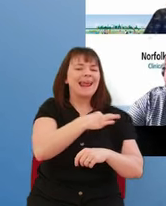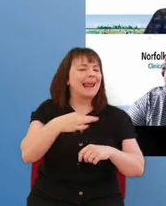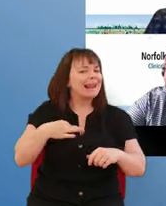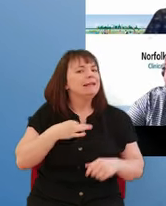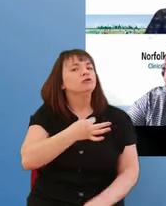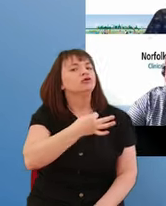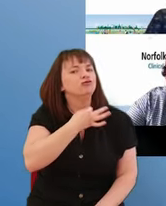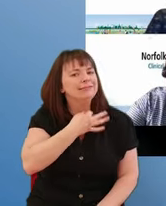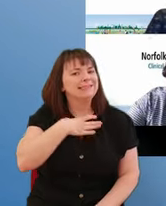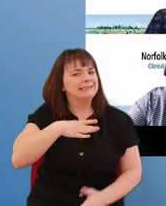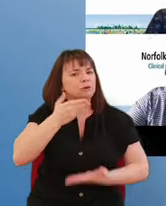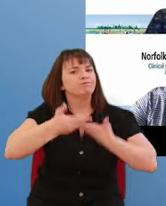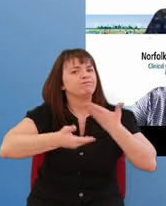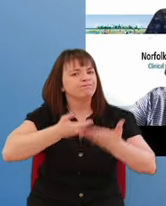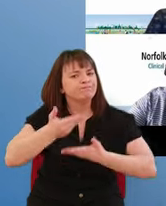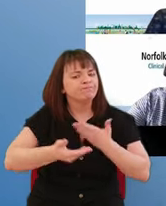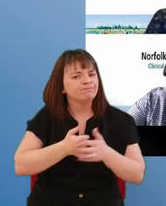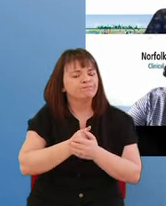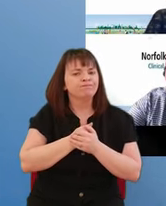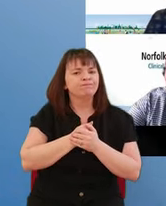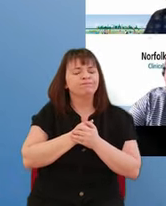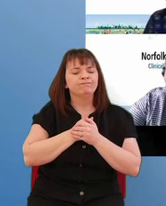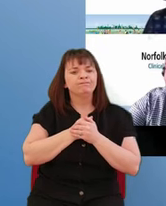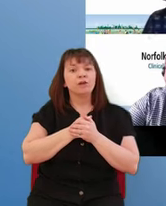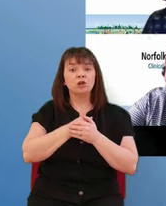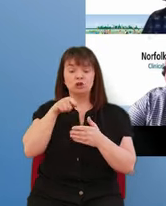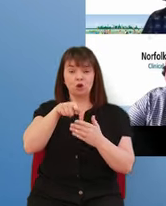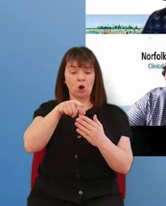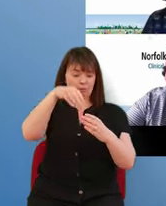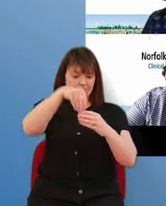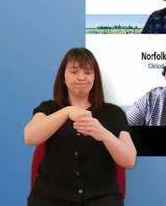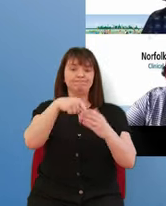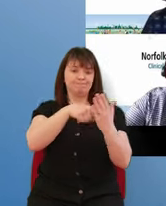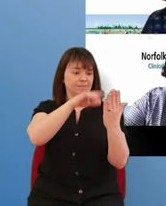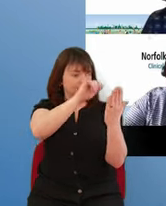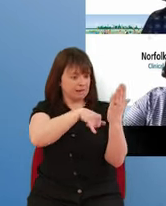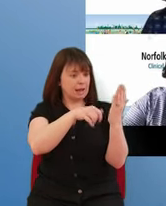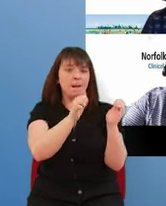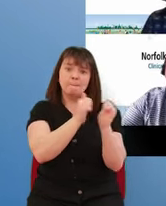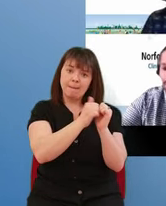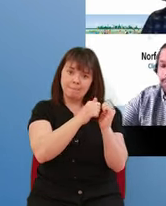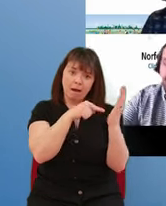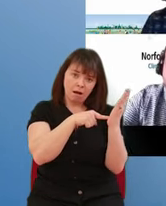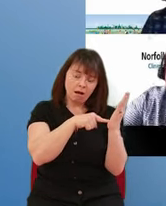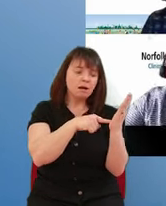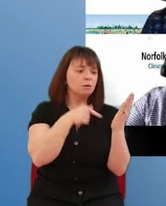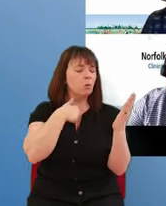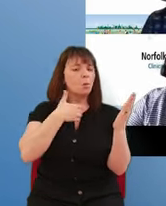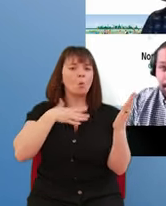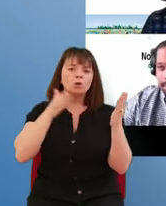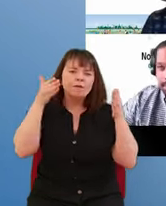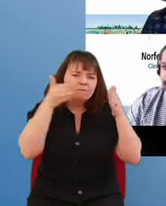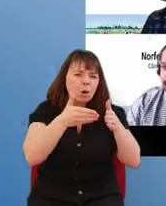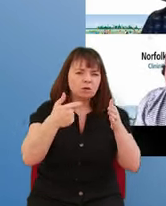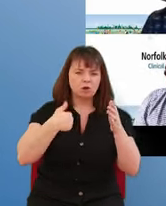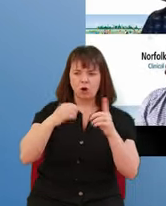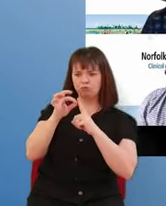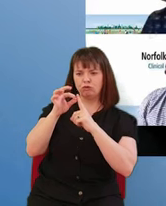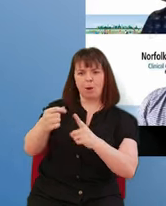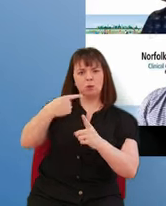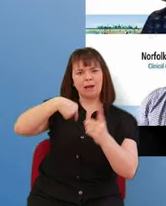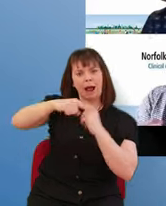that I would like to gain hopeful approval for from the board members present today. It's a 5-strand approach that